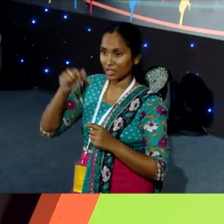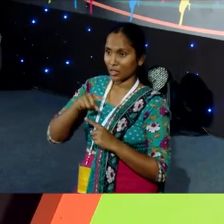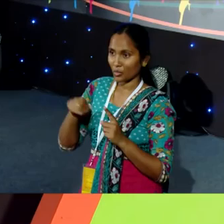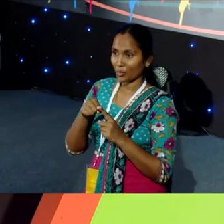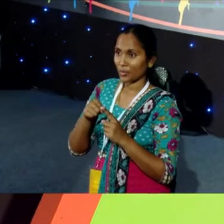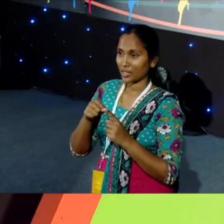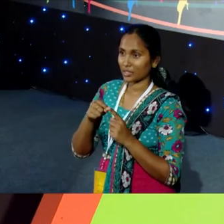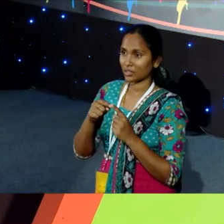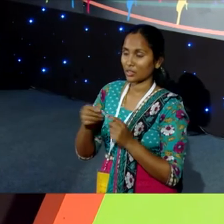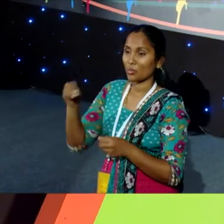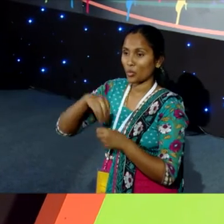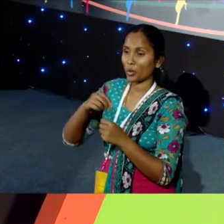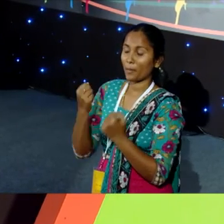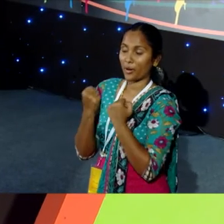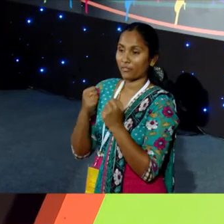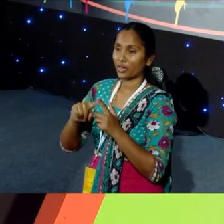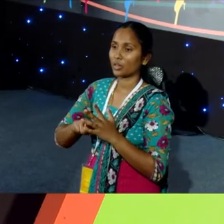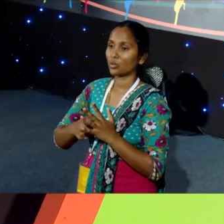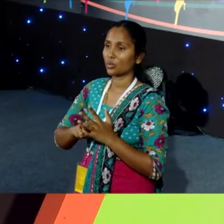is a very, very powerful tool.